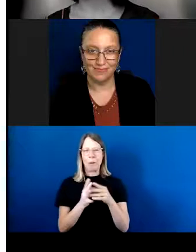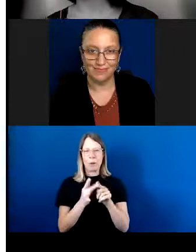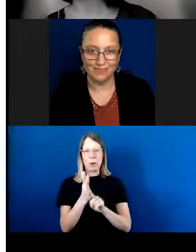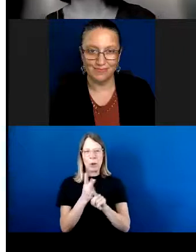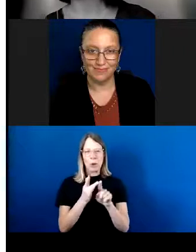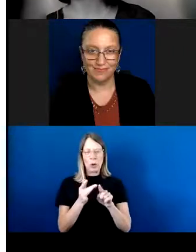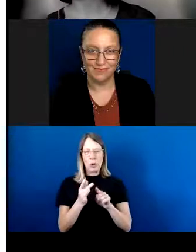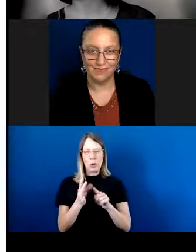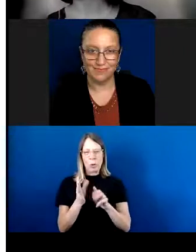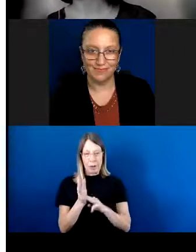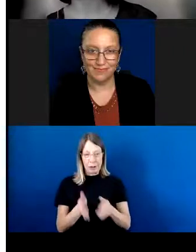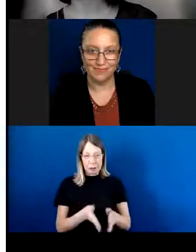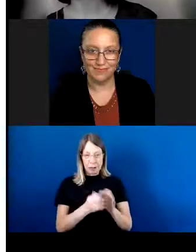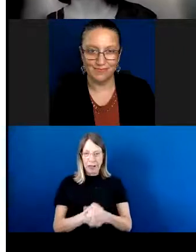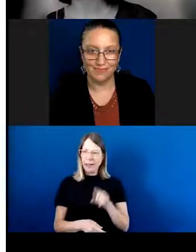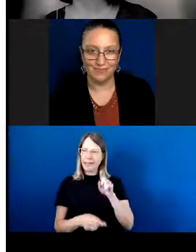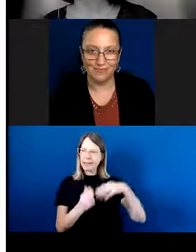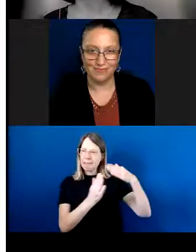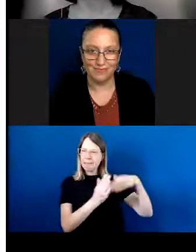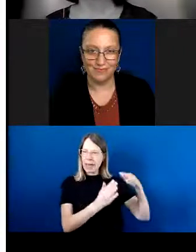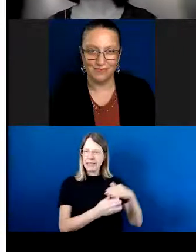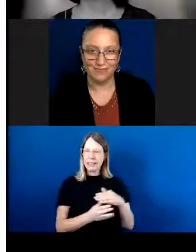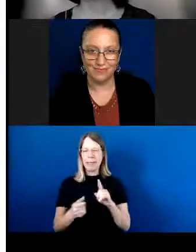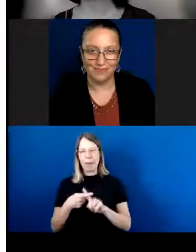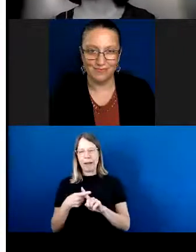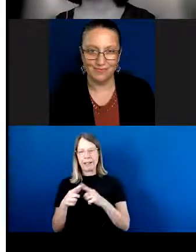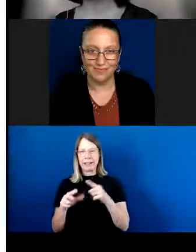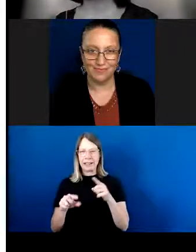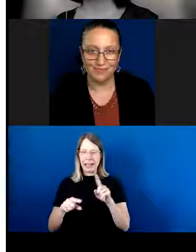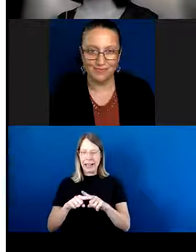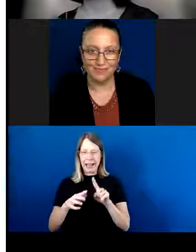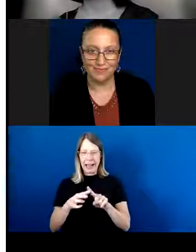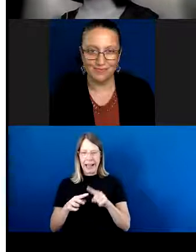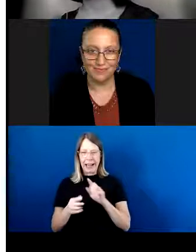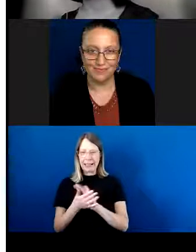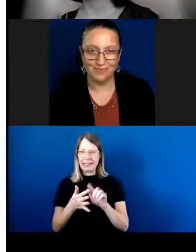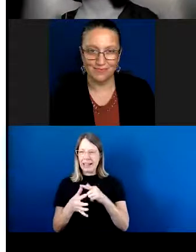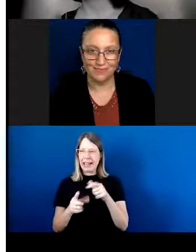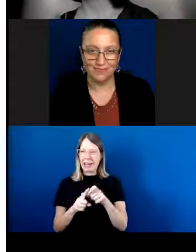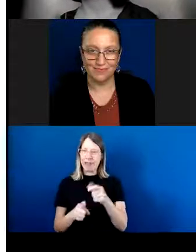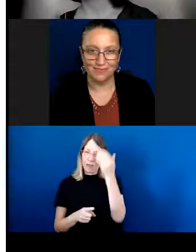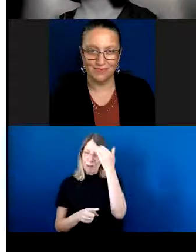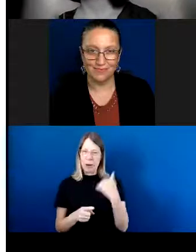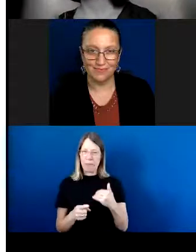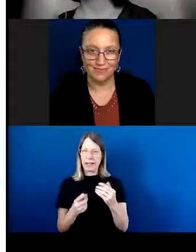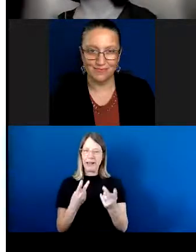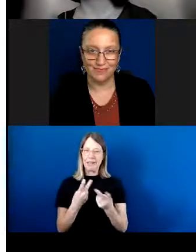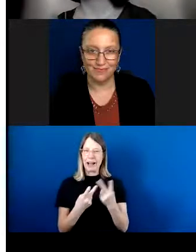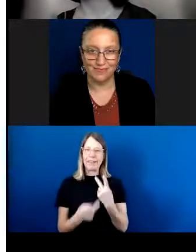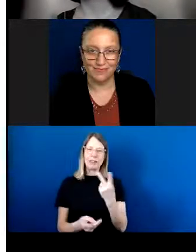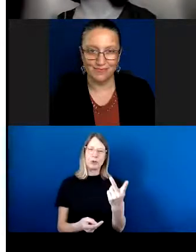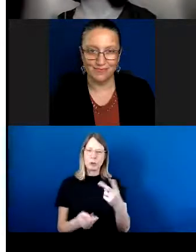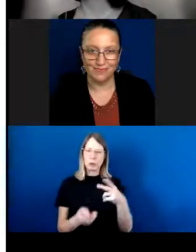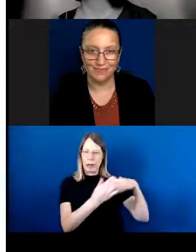This mural and the incredible axe head remind me of 2 other works in the Civic Collection. Time Travellers 2 on the left is by Bronwyn Bancroft,